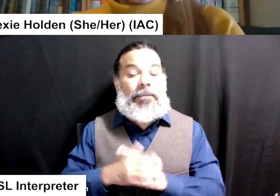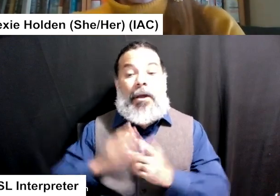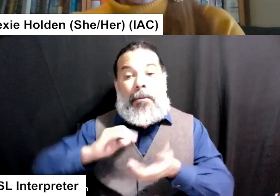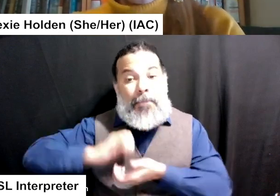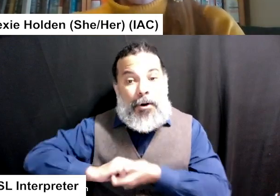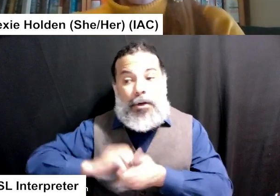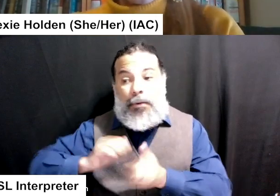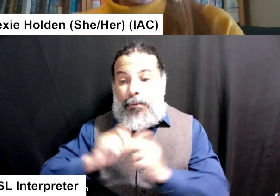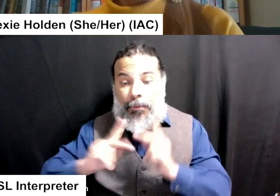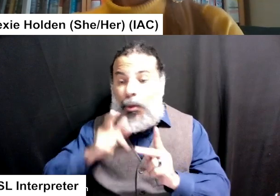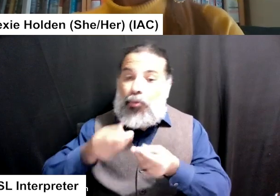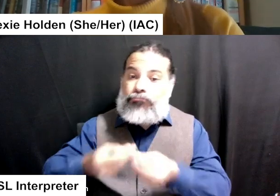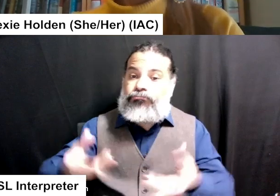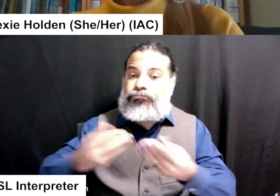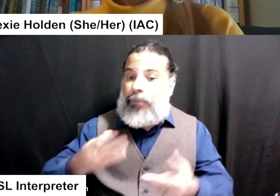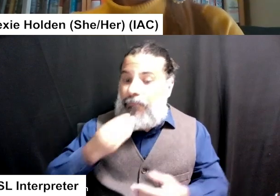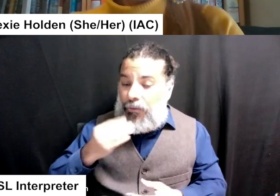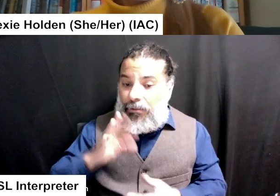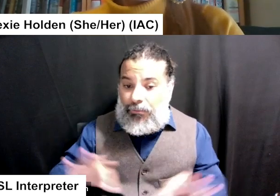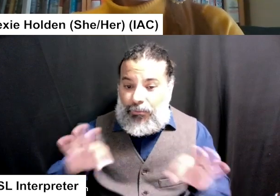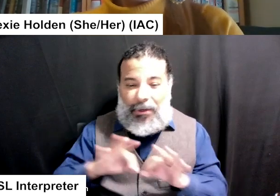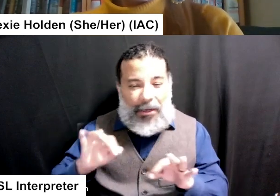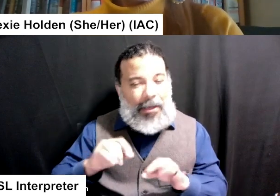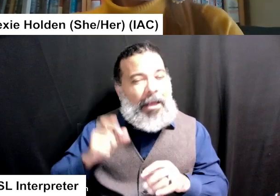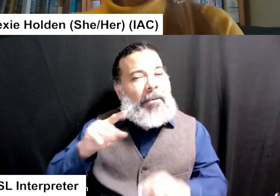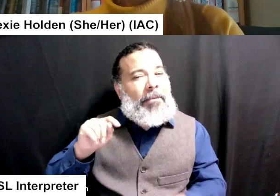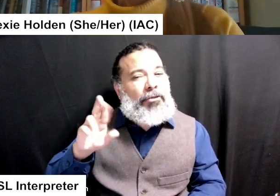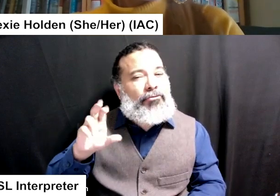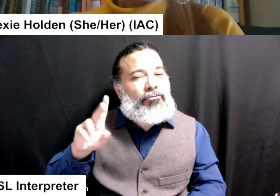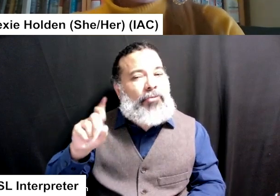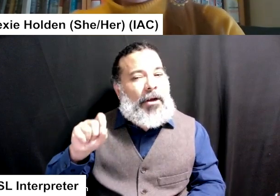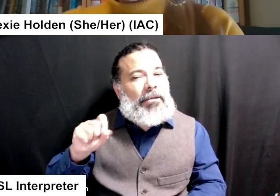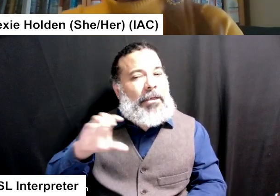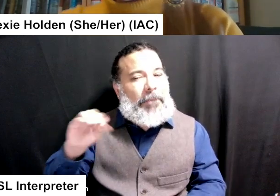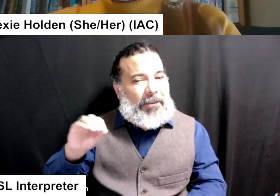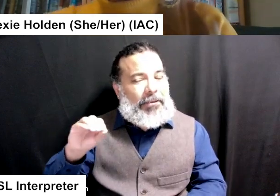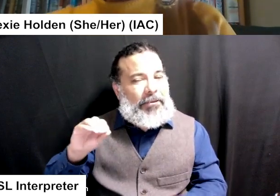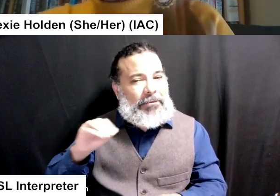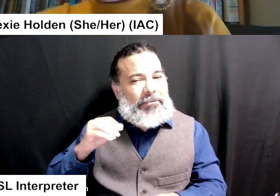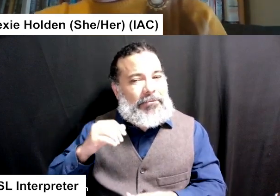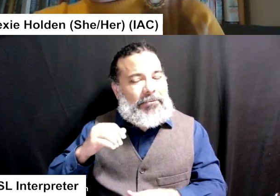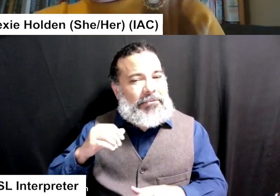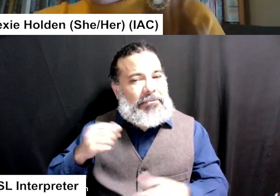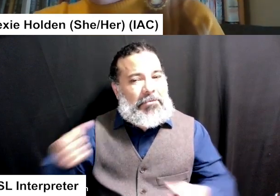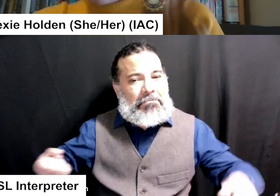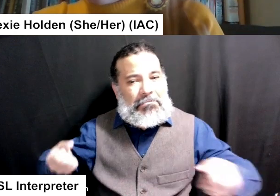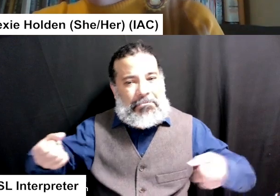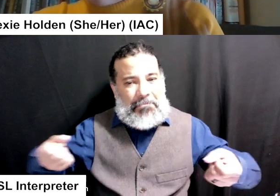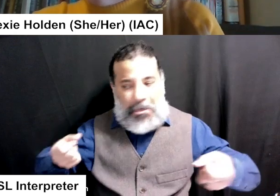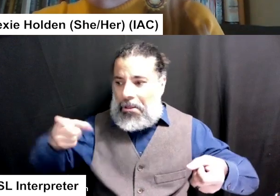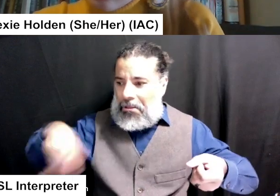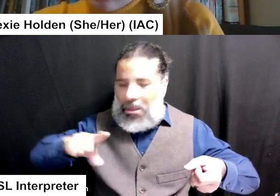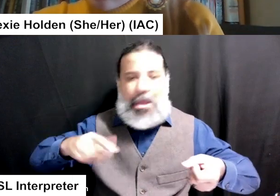that do distribute. So like a lot of trucks and companies, they have foods